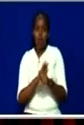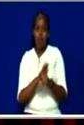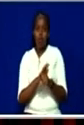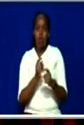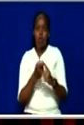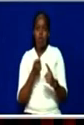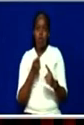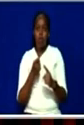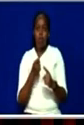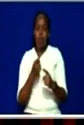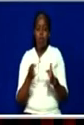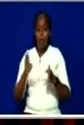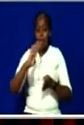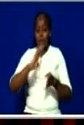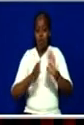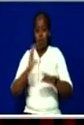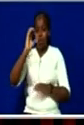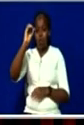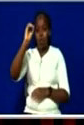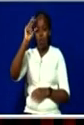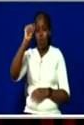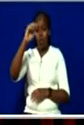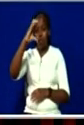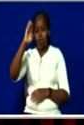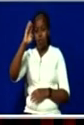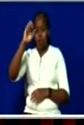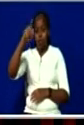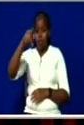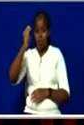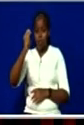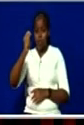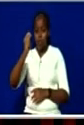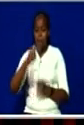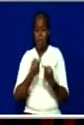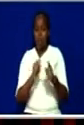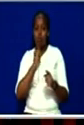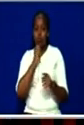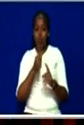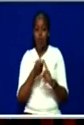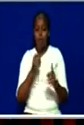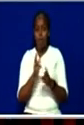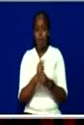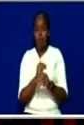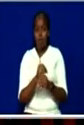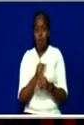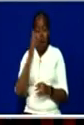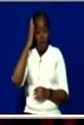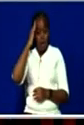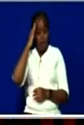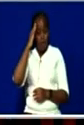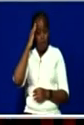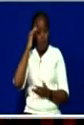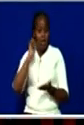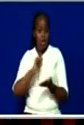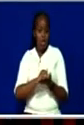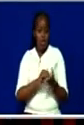from biological concepts other than mathematical concepts. I know, dear student, you